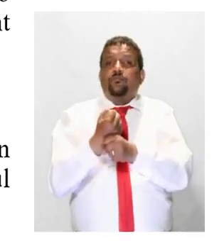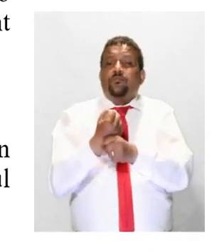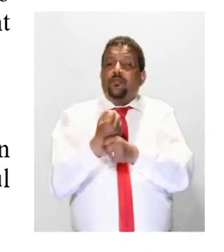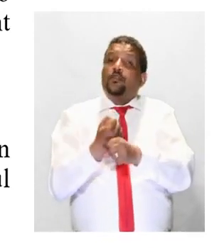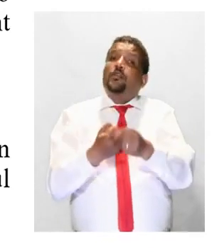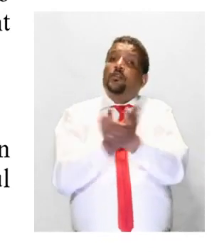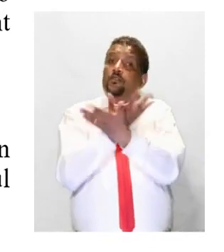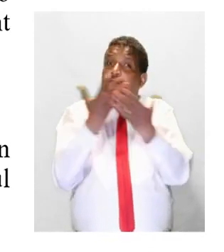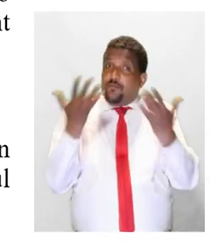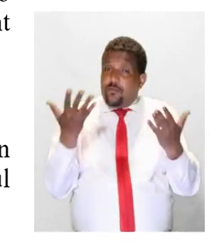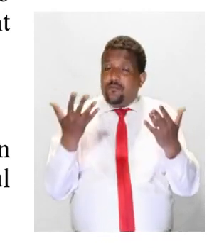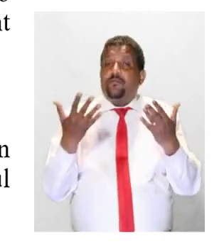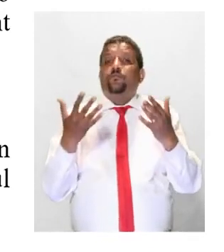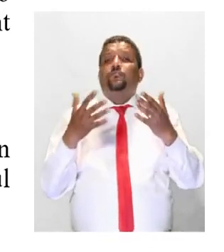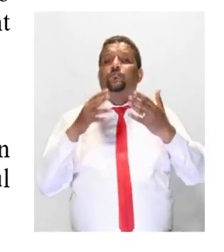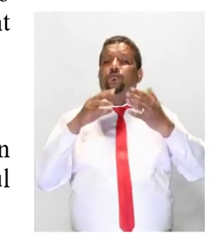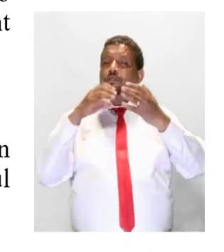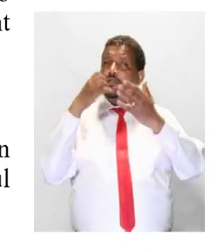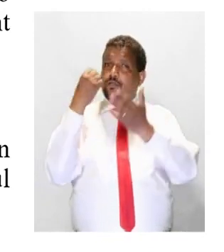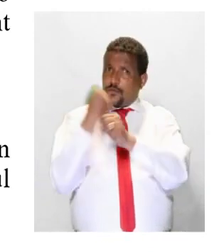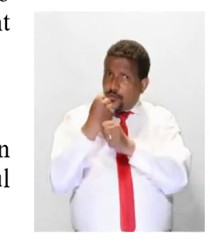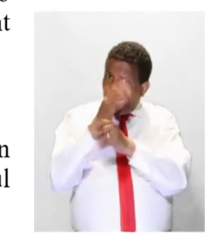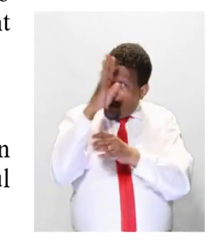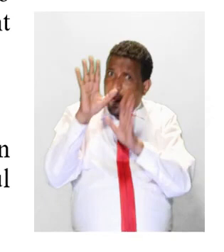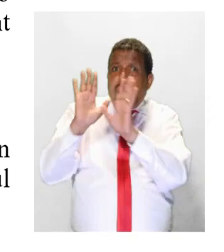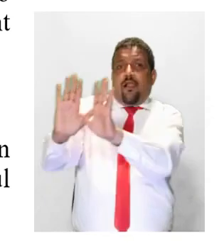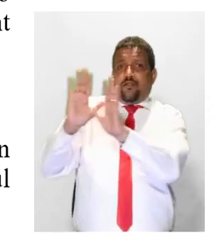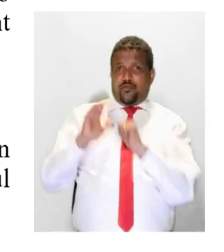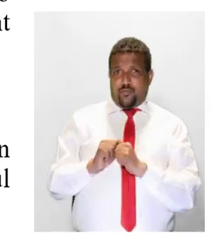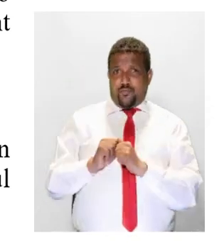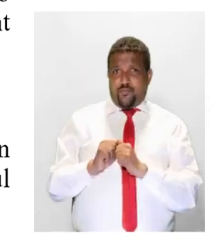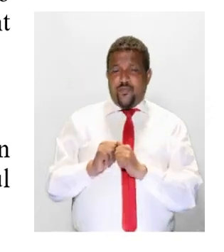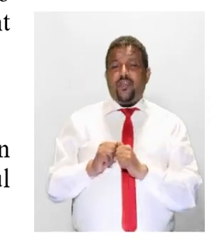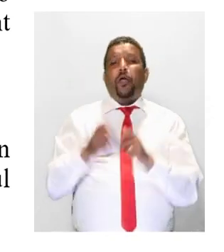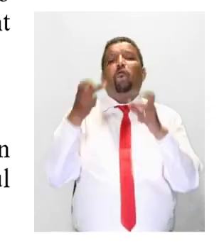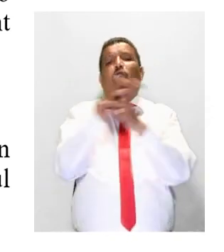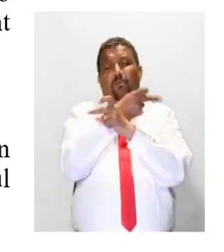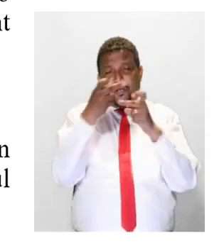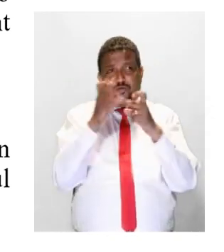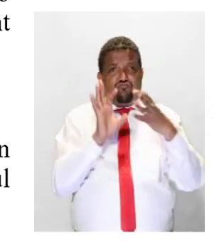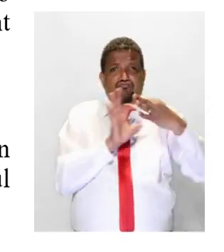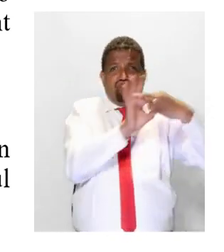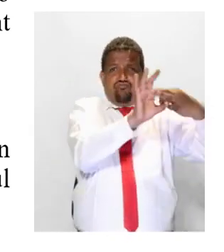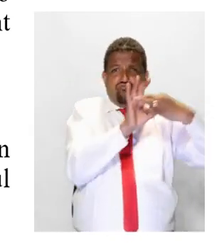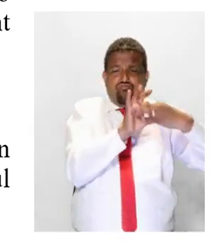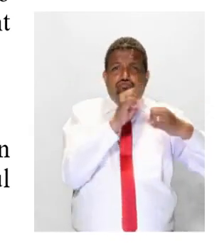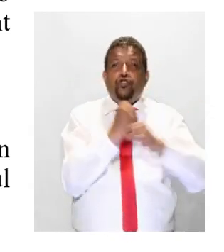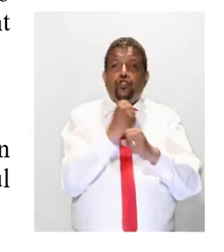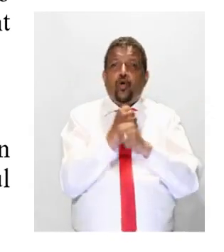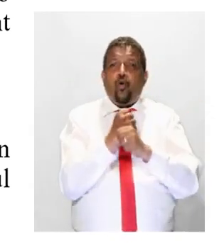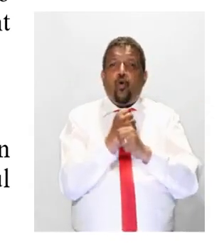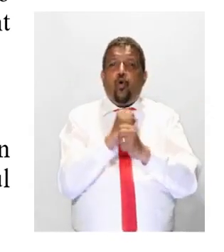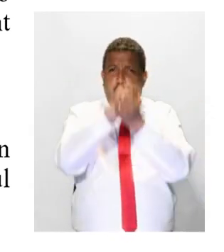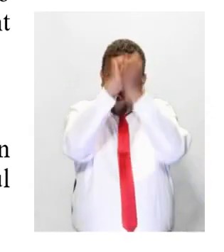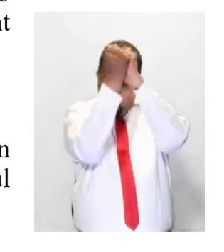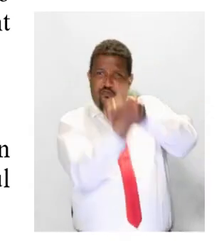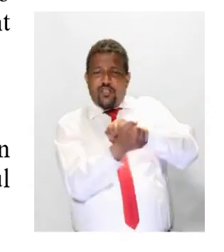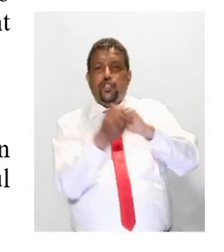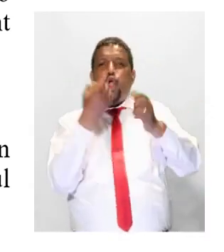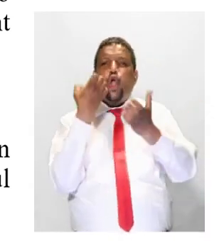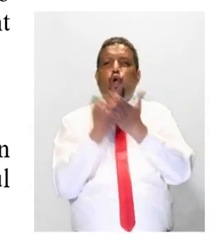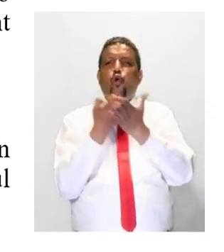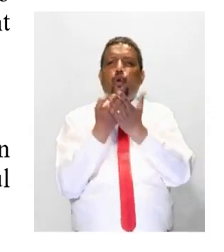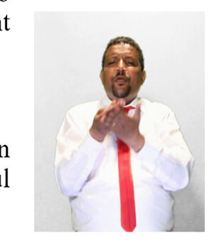and entrepreneurship. Firms are the one who engaged in converting these